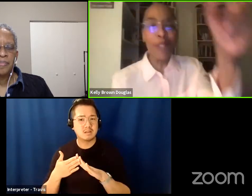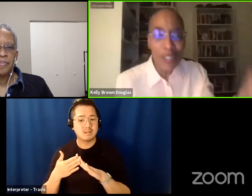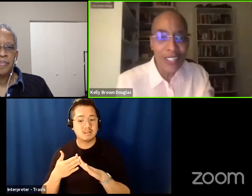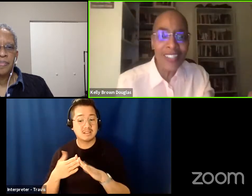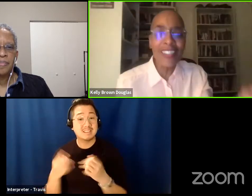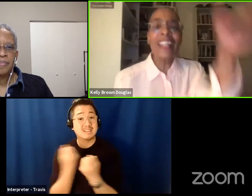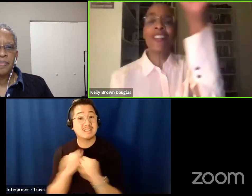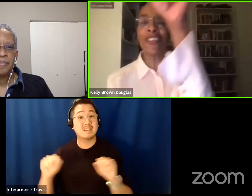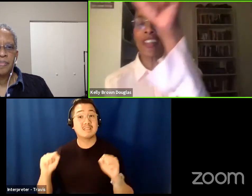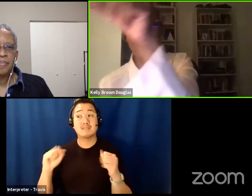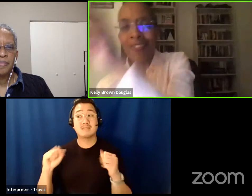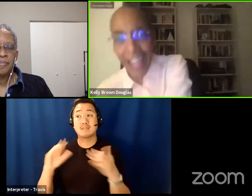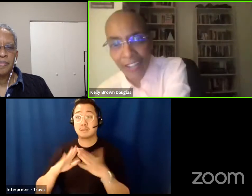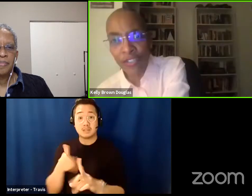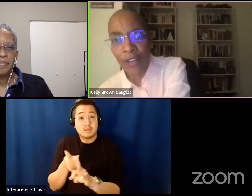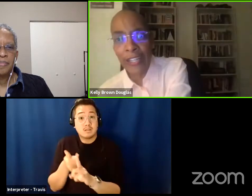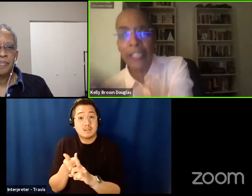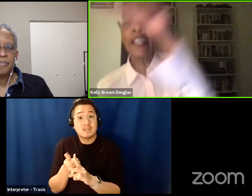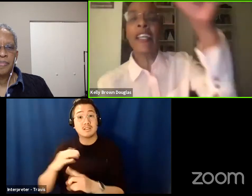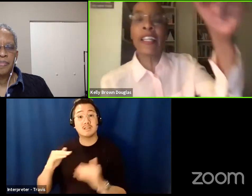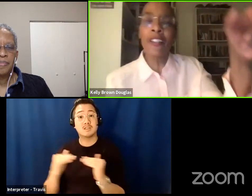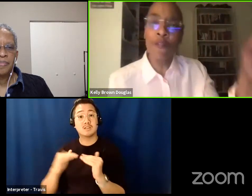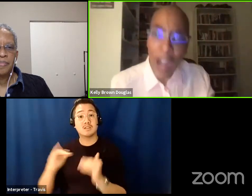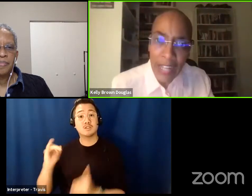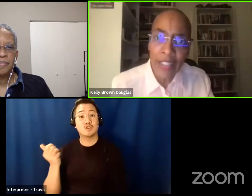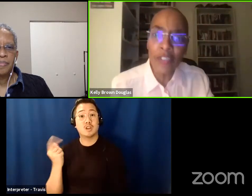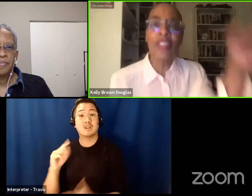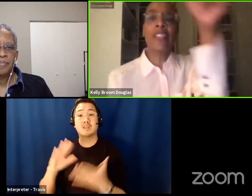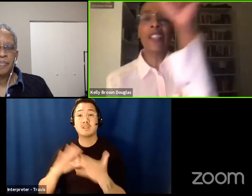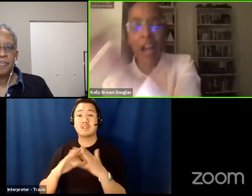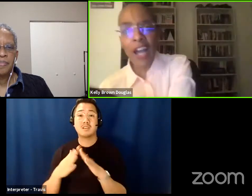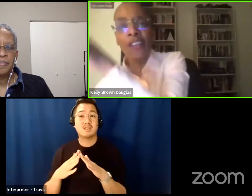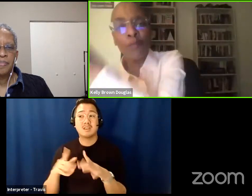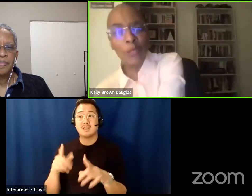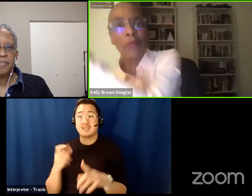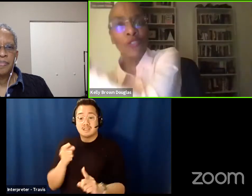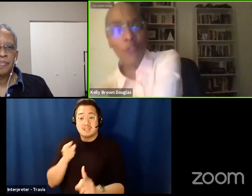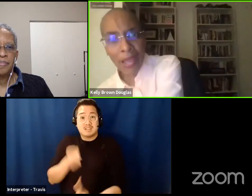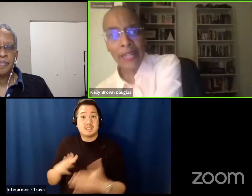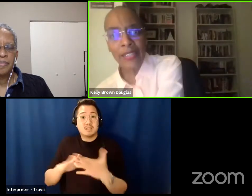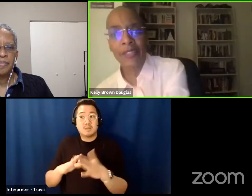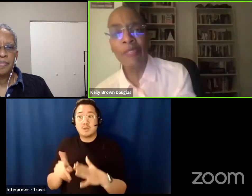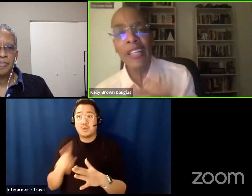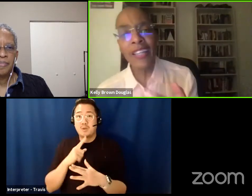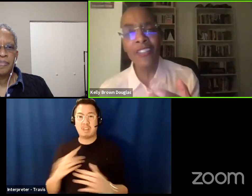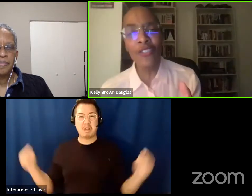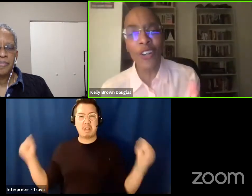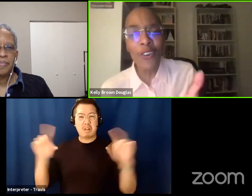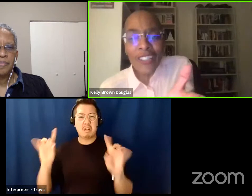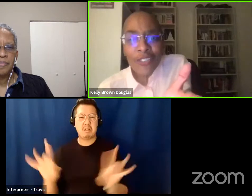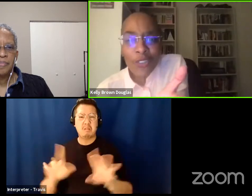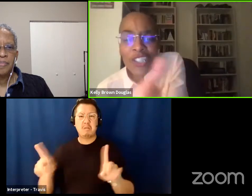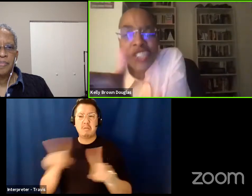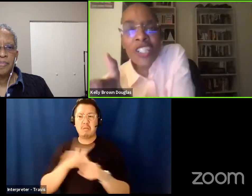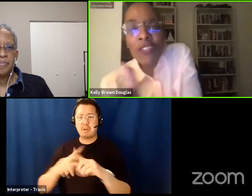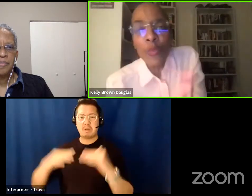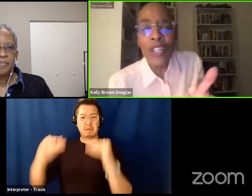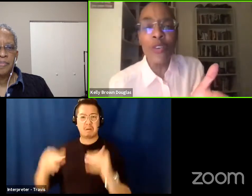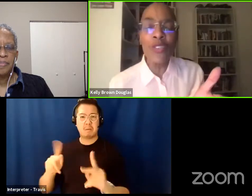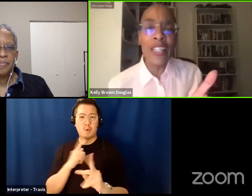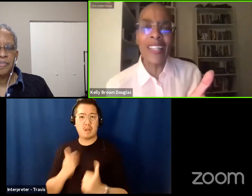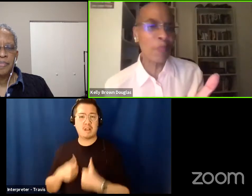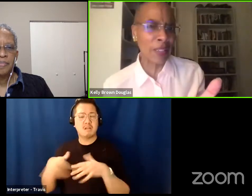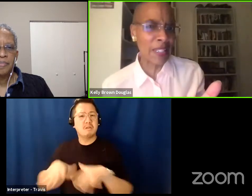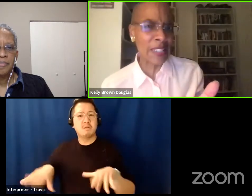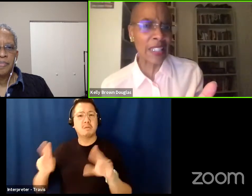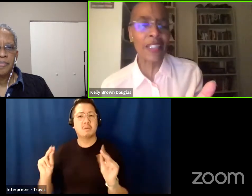communities, communities that are not saturated in the violence that denies people's humanity. And so it shifts. We